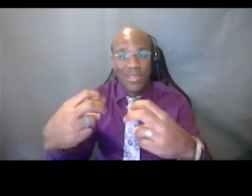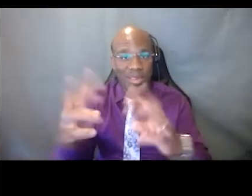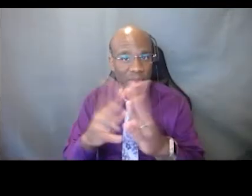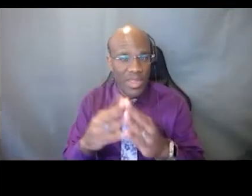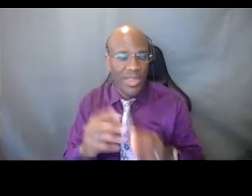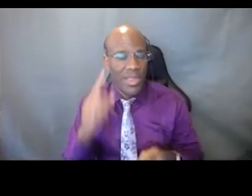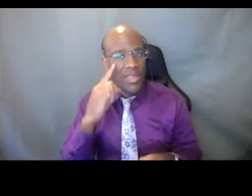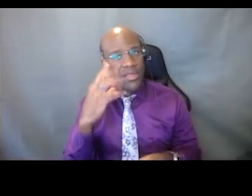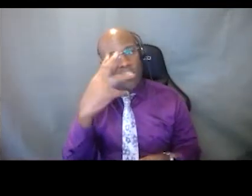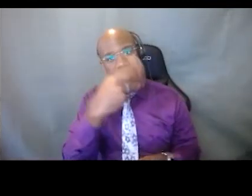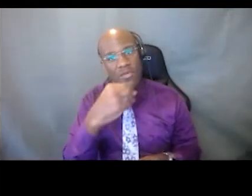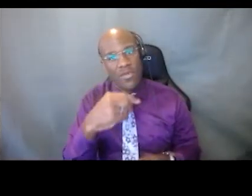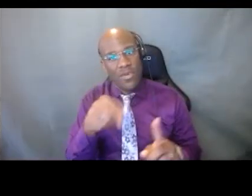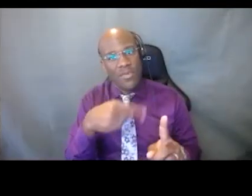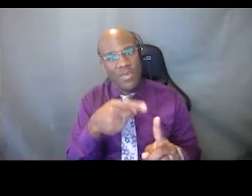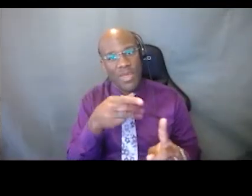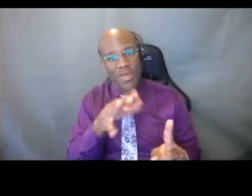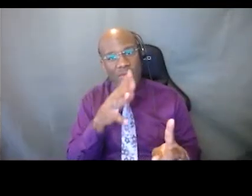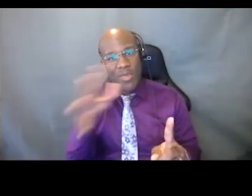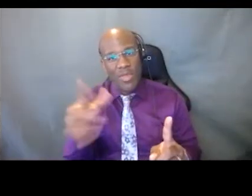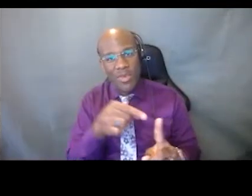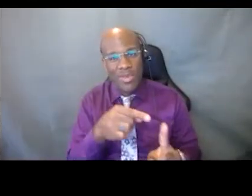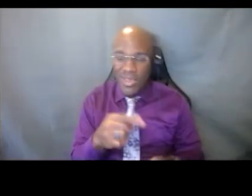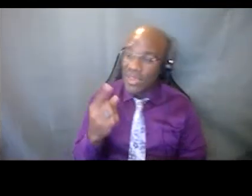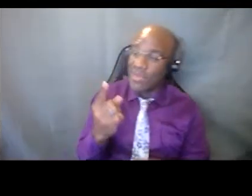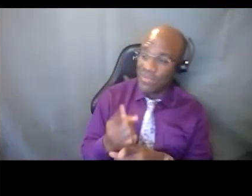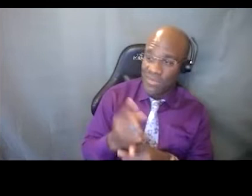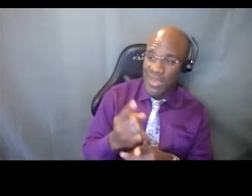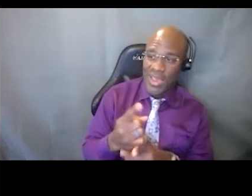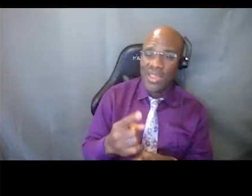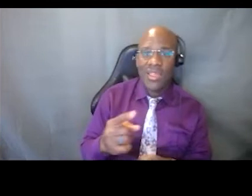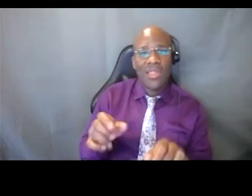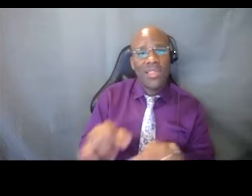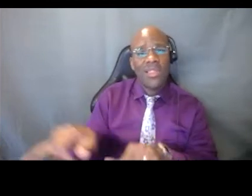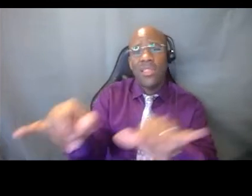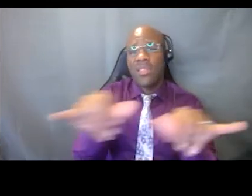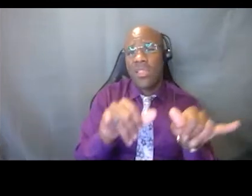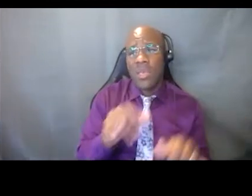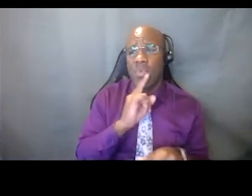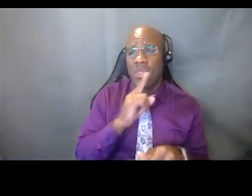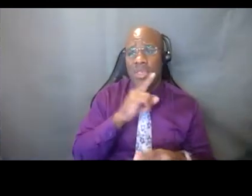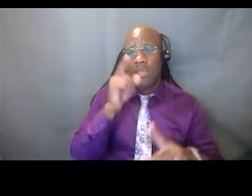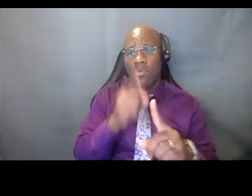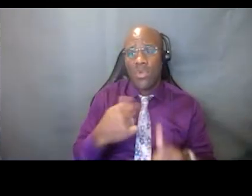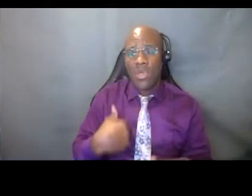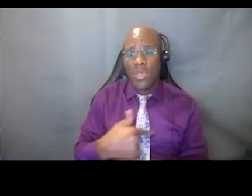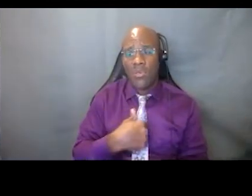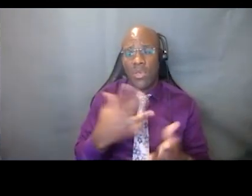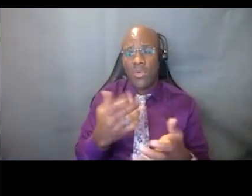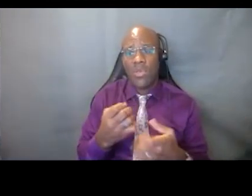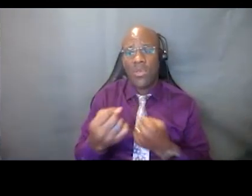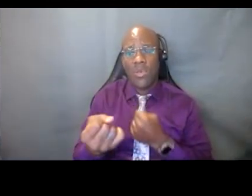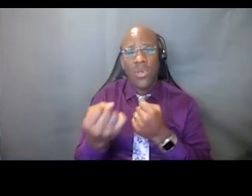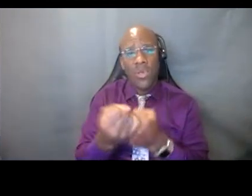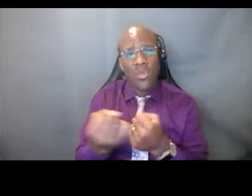Absolutely. And it's for us, right? It's for our community. We know that, it is really to be able to support communities that we know are not